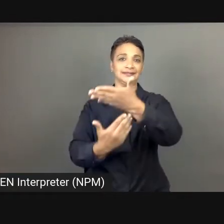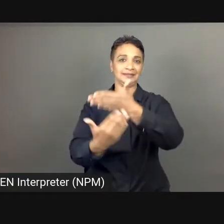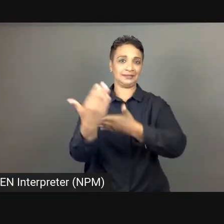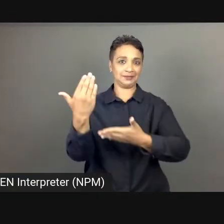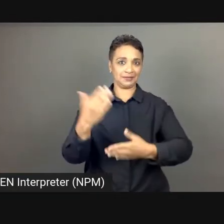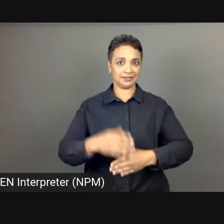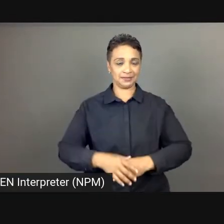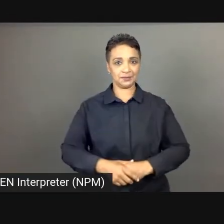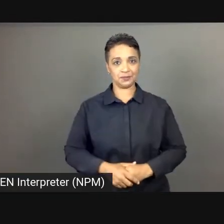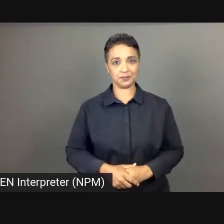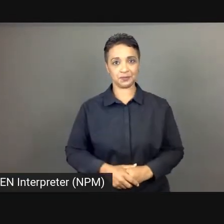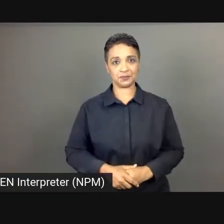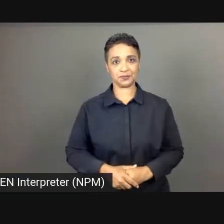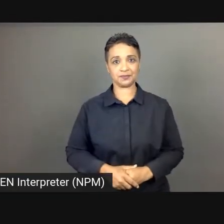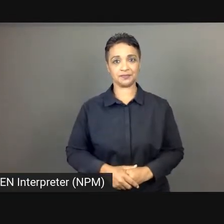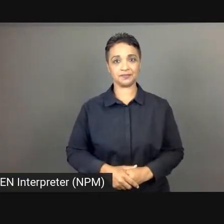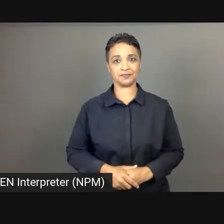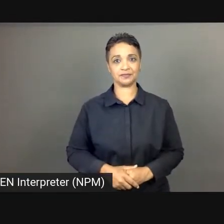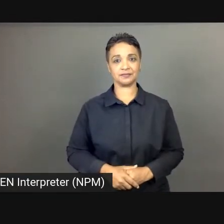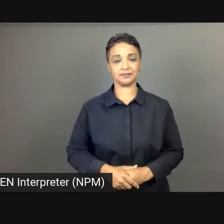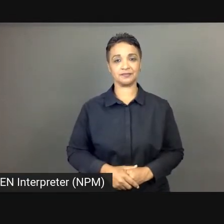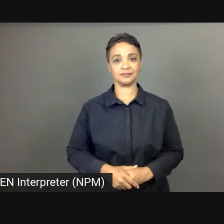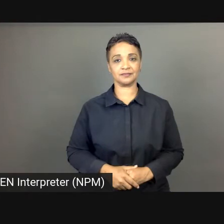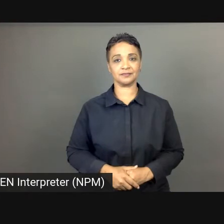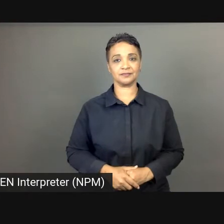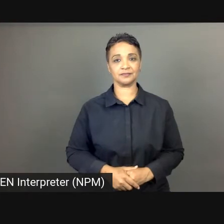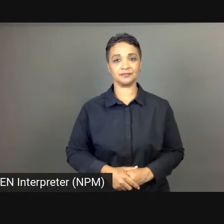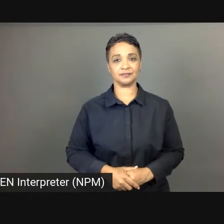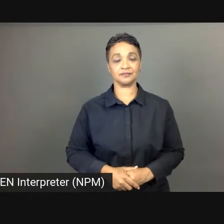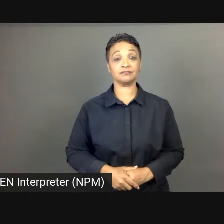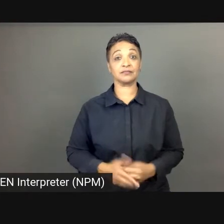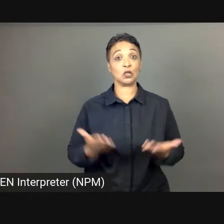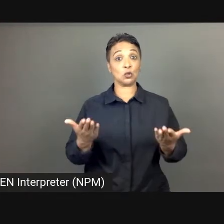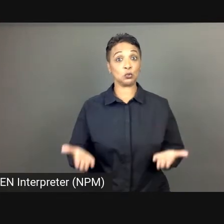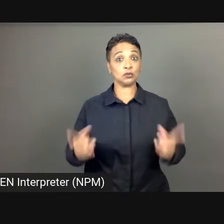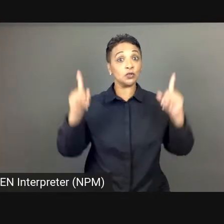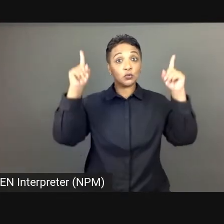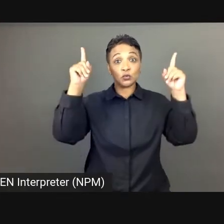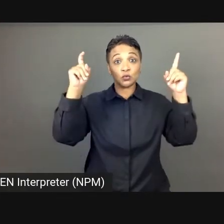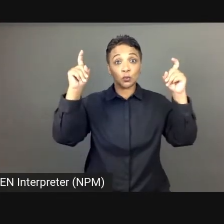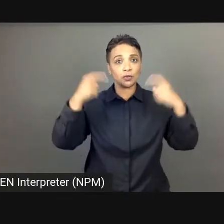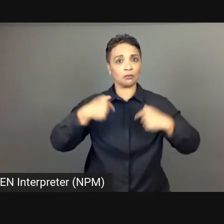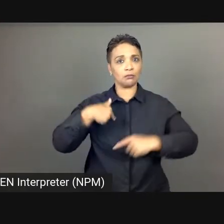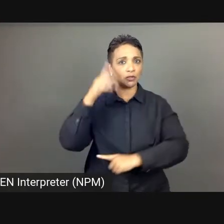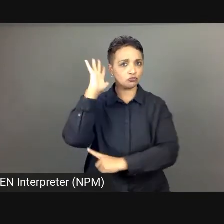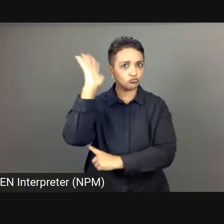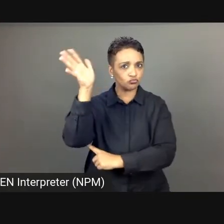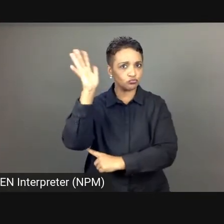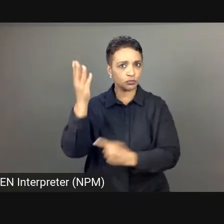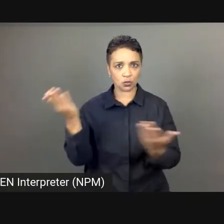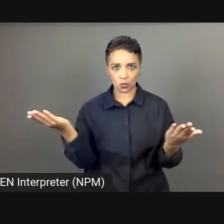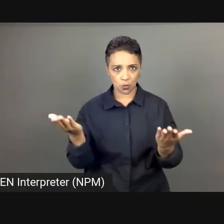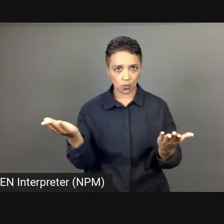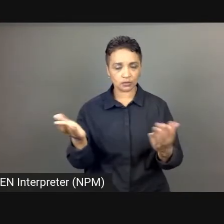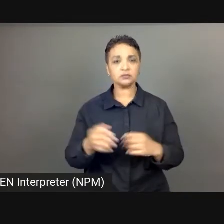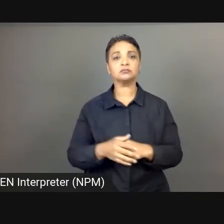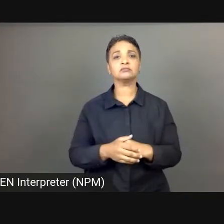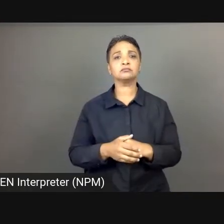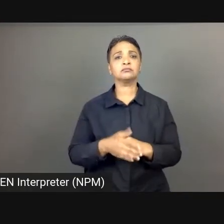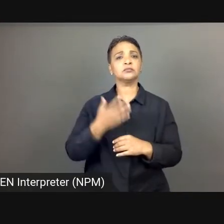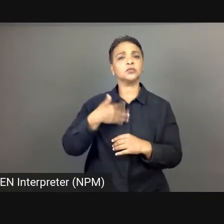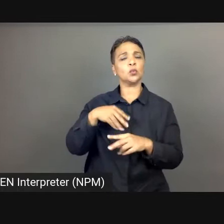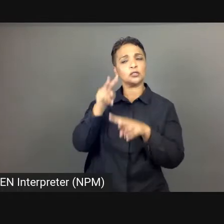As to the request on what I'm speaking on today is looking at what has disability